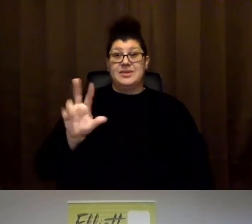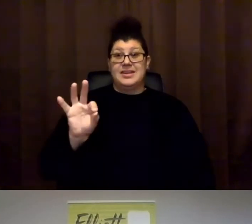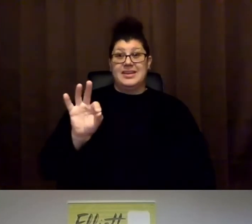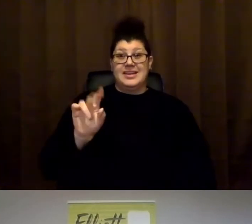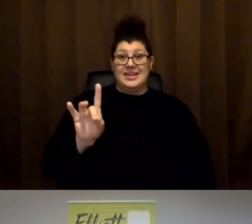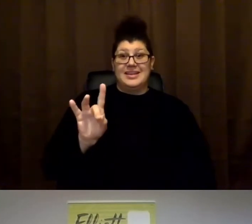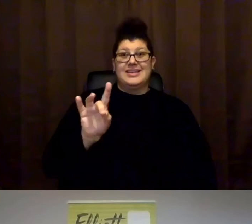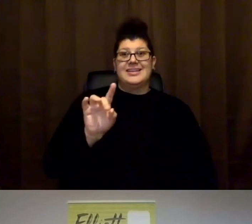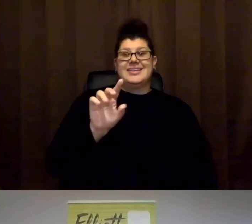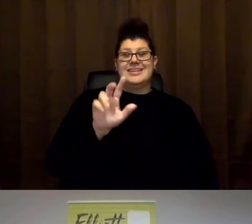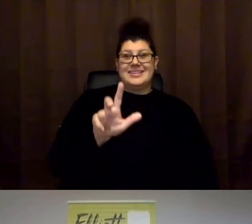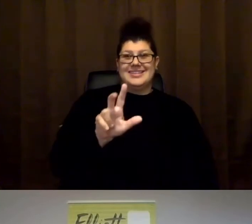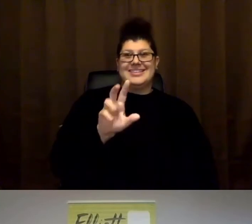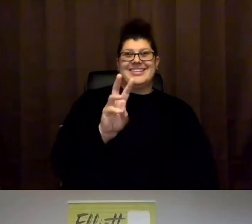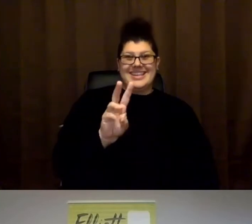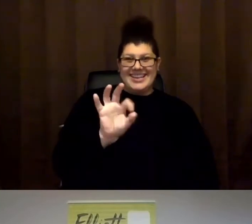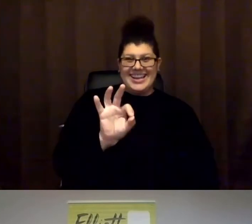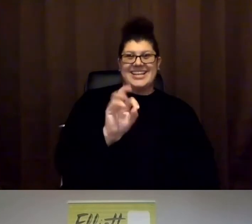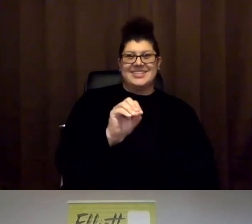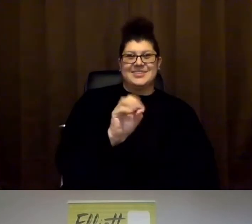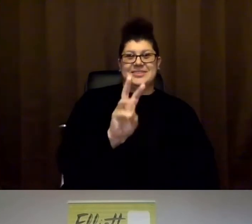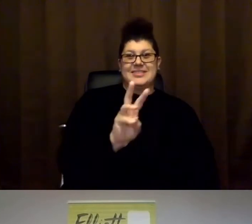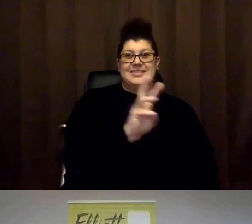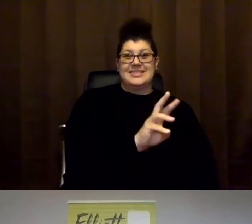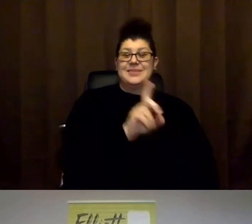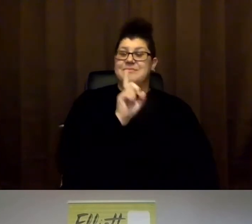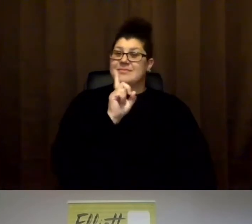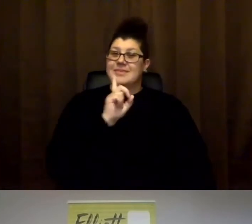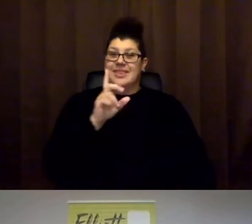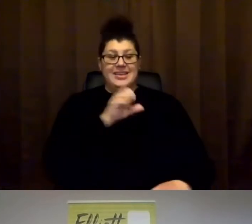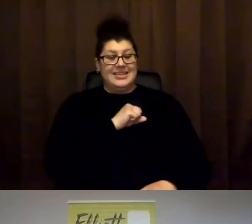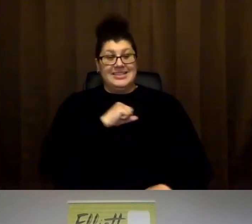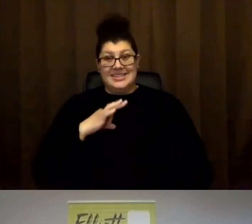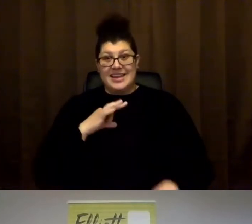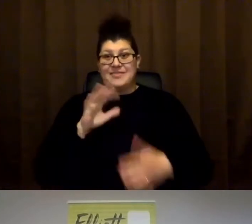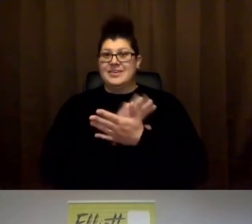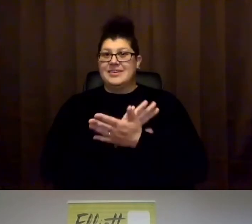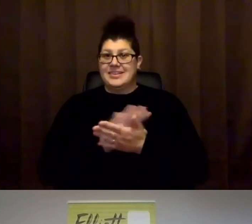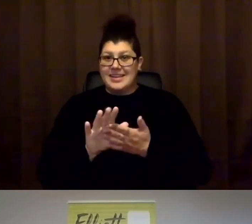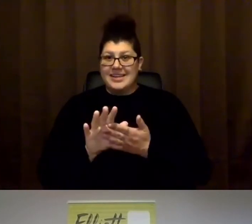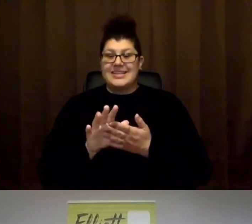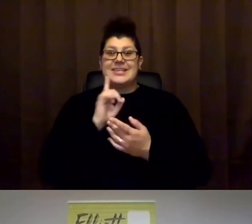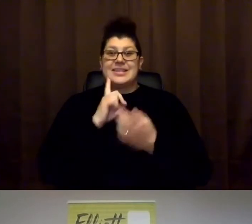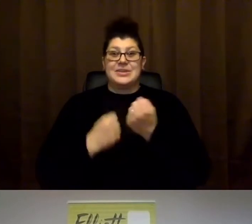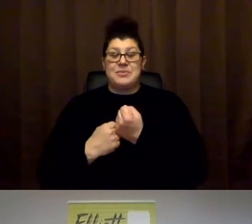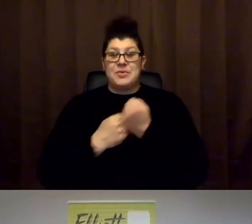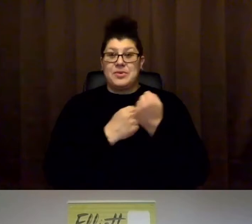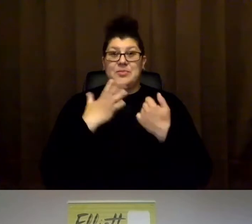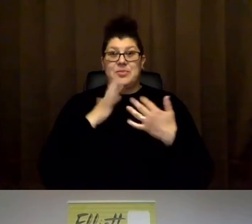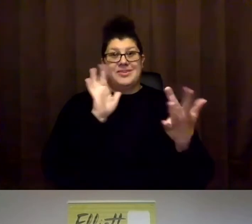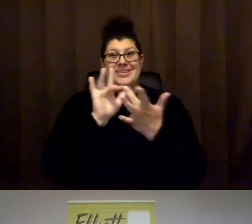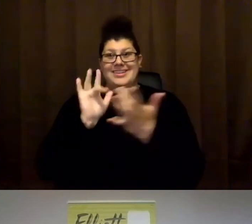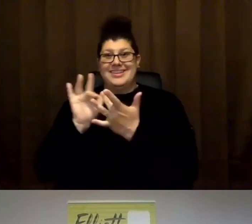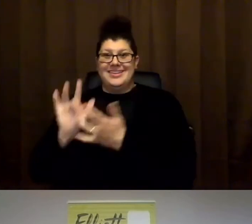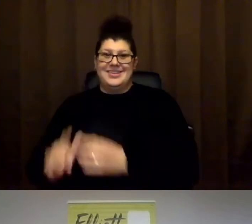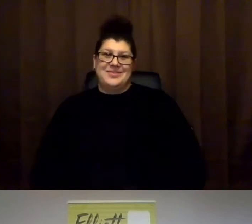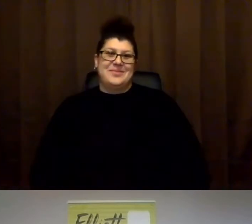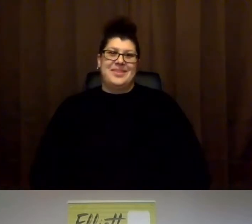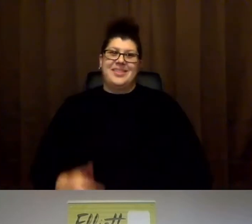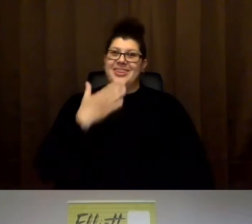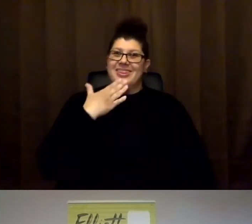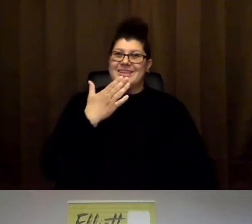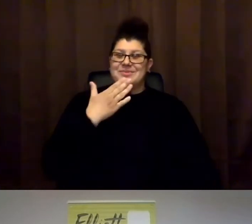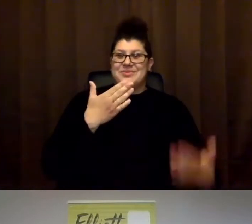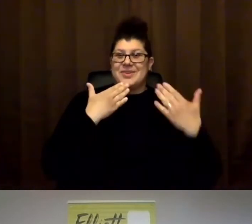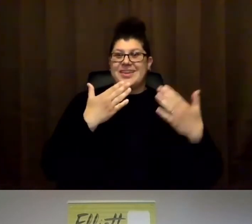217-398-9066. And our staff is very kind and very supportive, and they'll get you in touch with the right departments. I'm sure they are. Well, that's great. Thank you so much